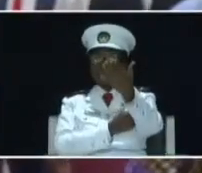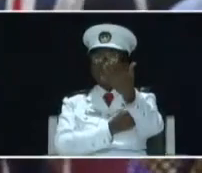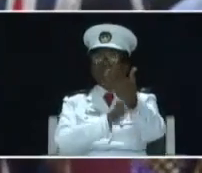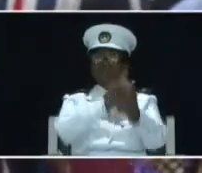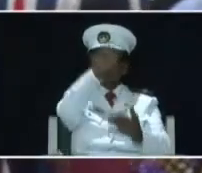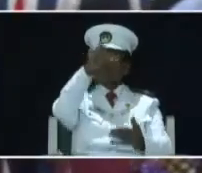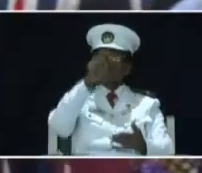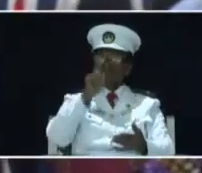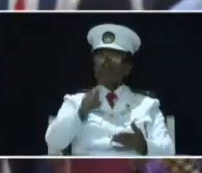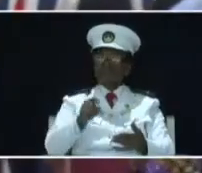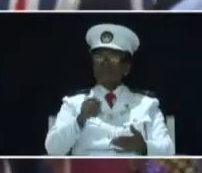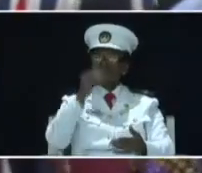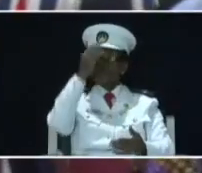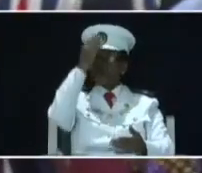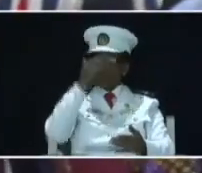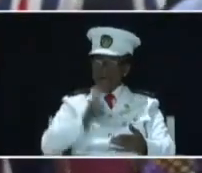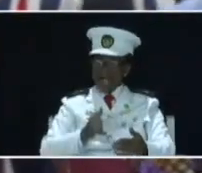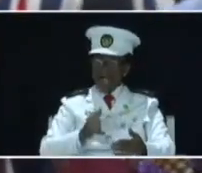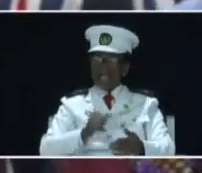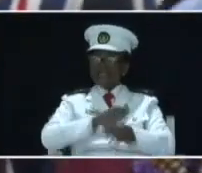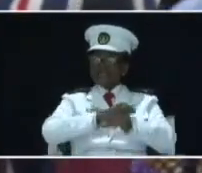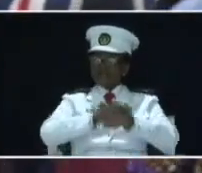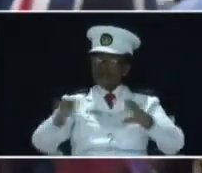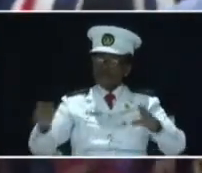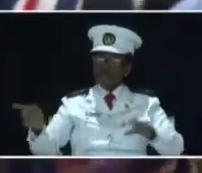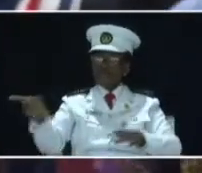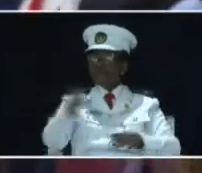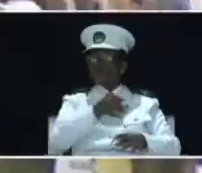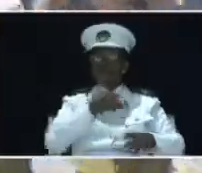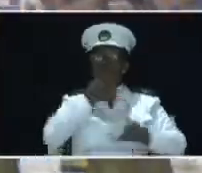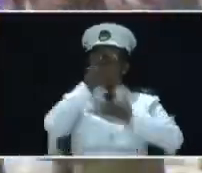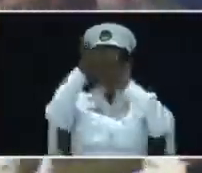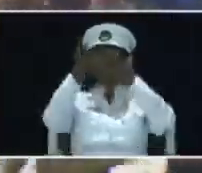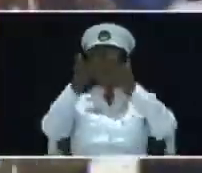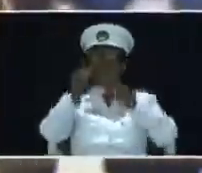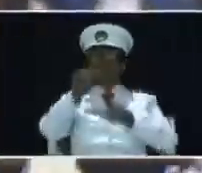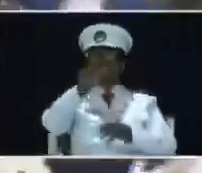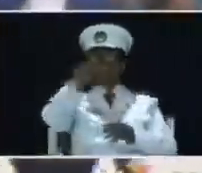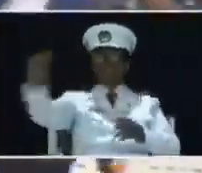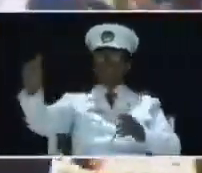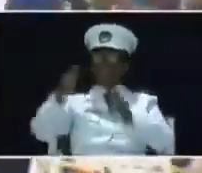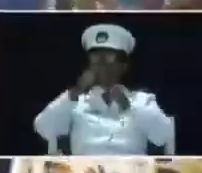Why don't you shout a great hallelujah to God?